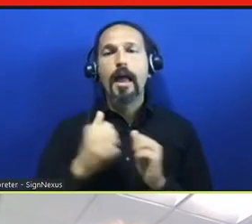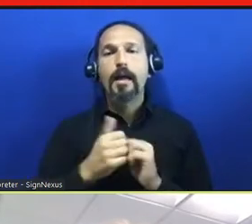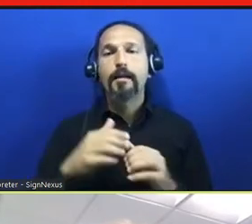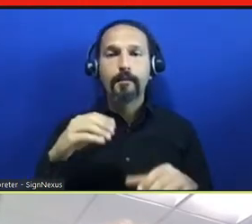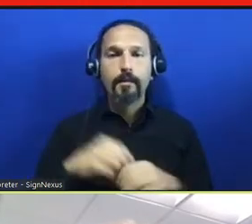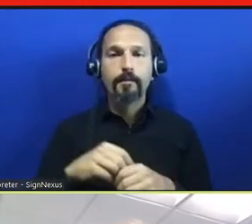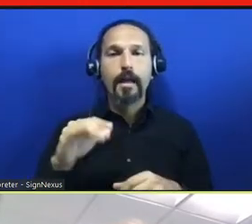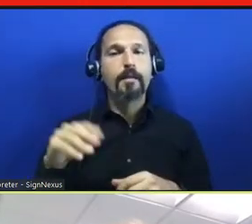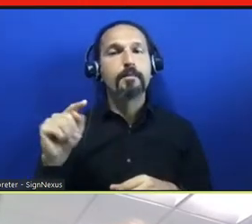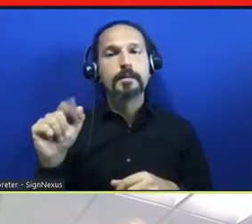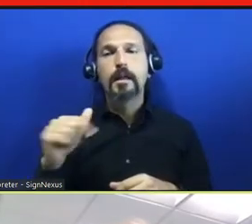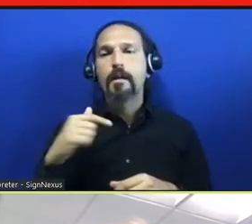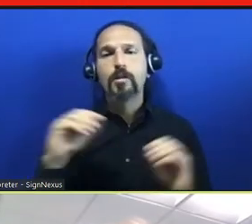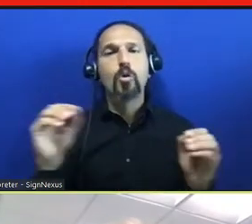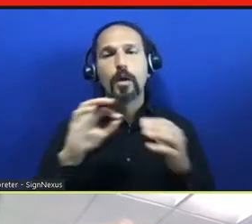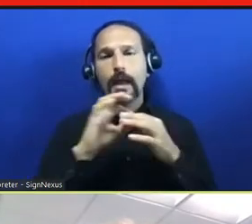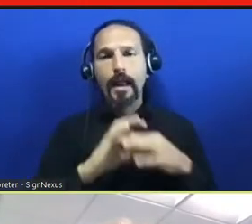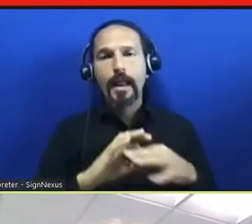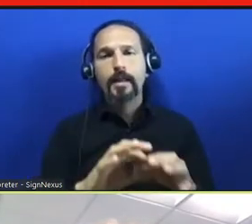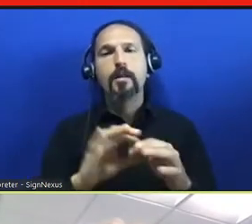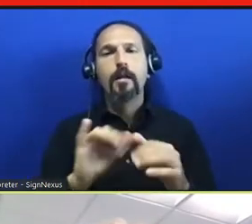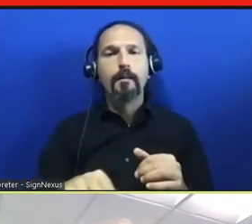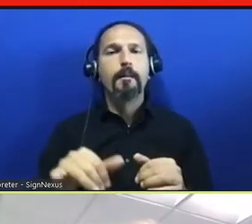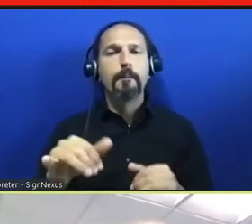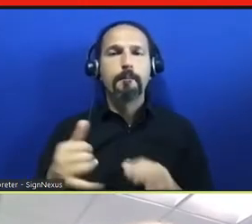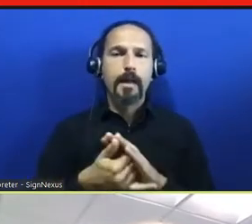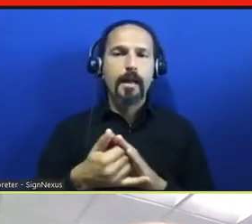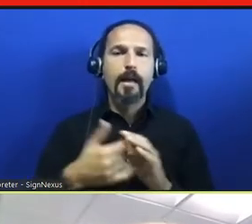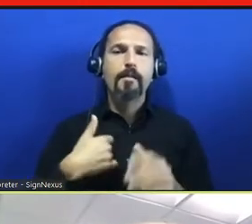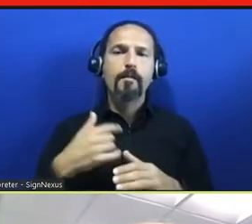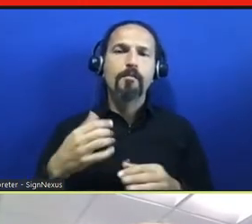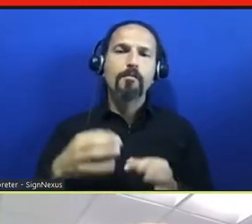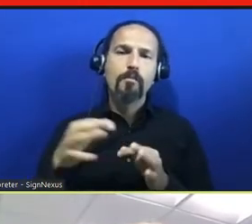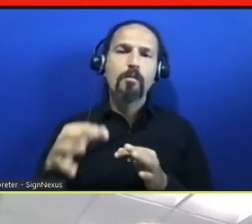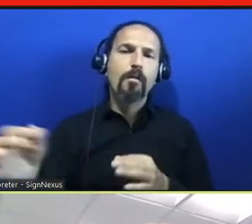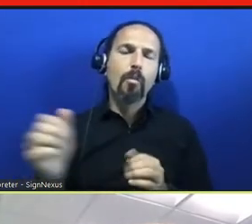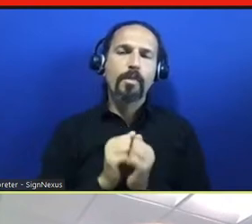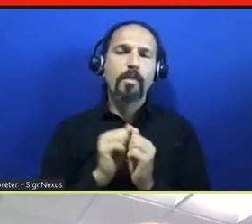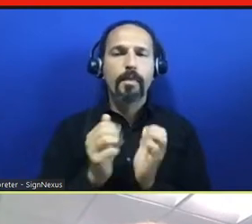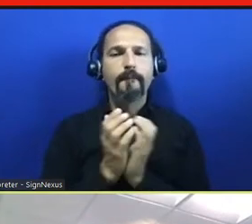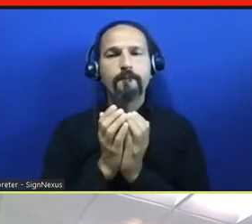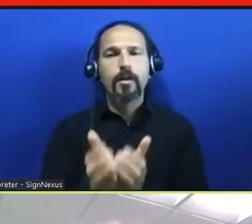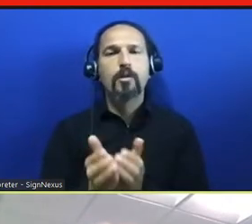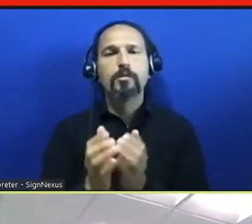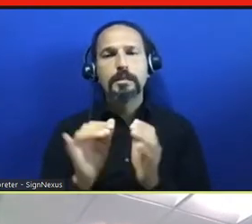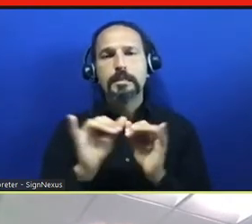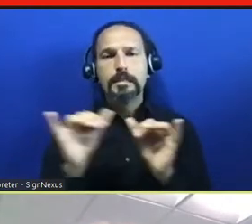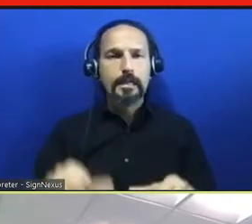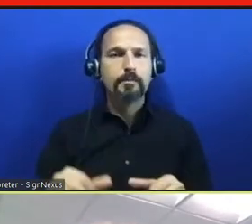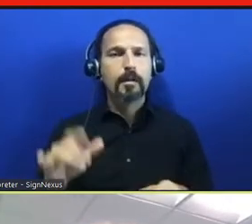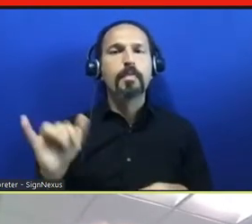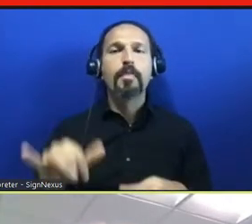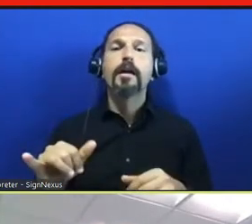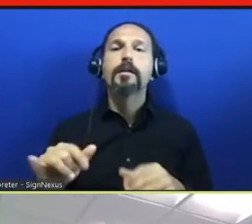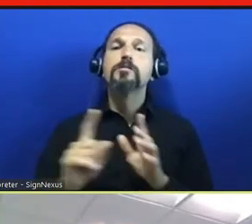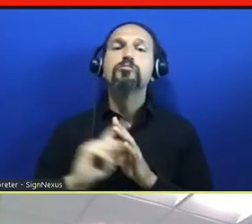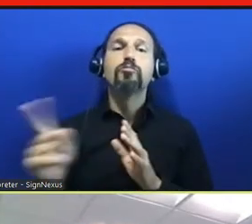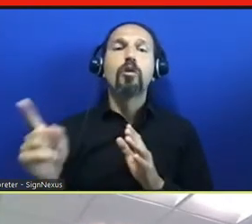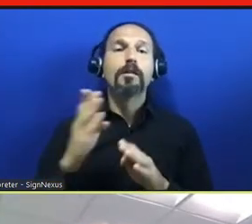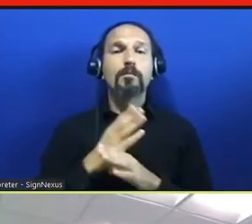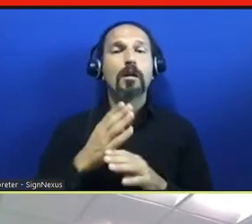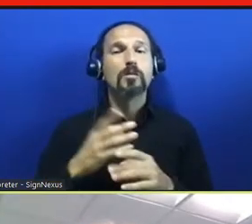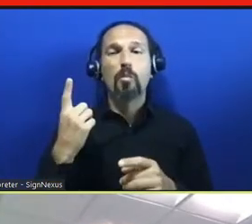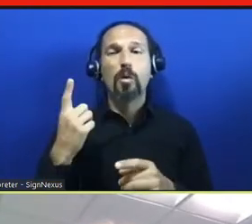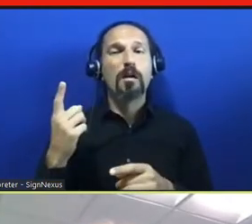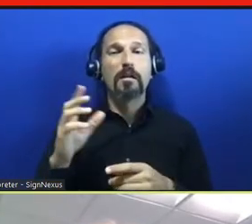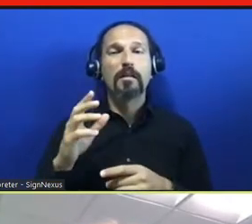transit we don't have a direct connection to Manhattan we have problems and delays with our ferry system uh we the express bus is the only option that